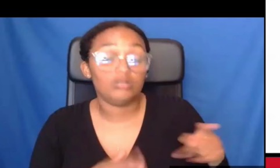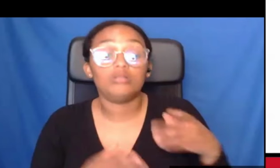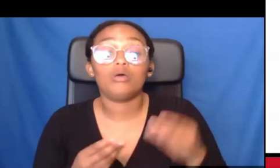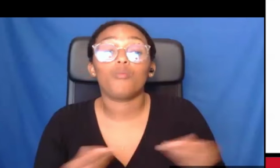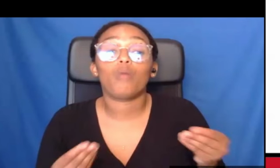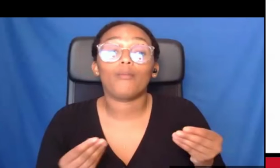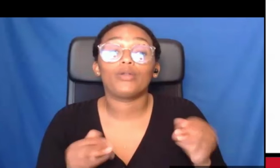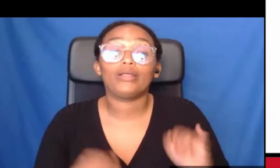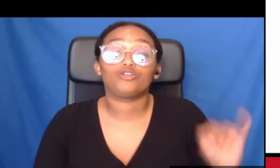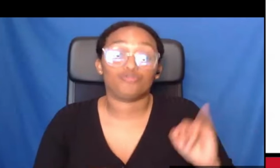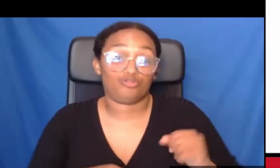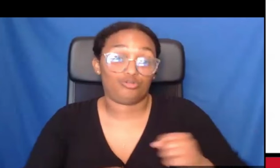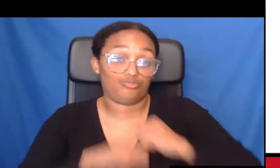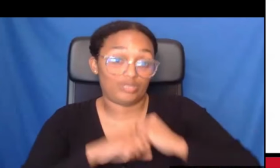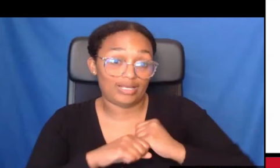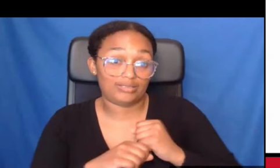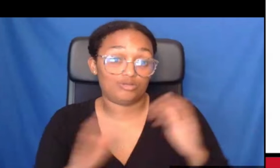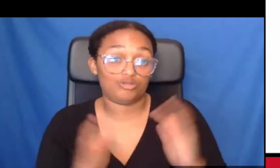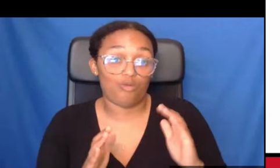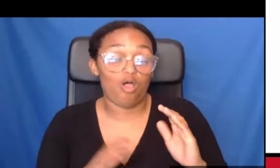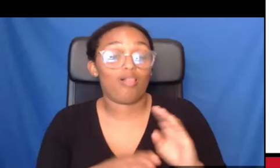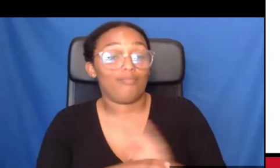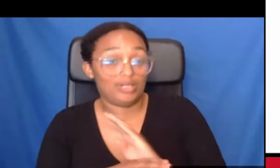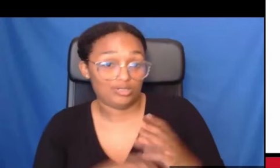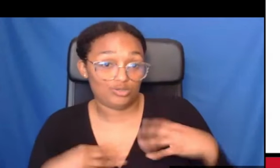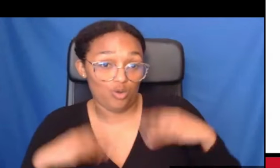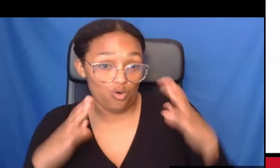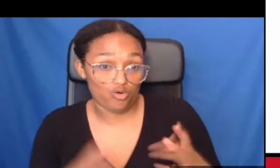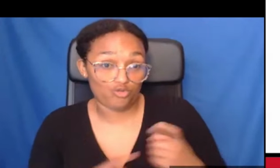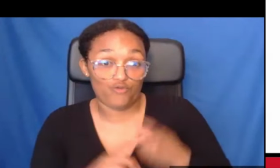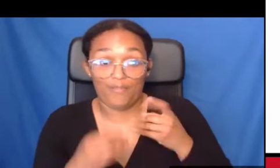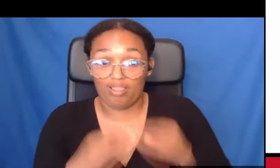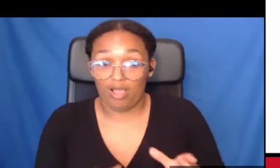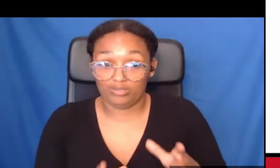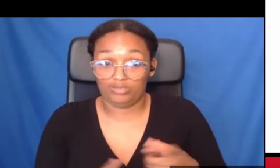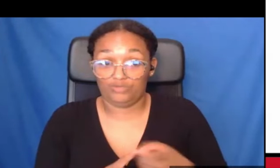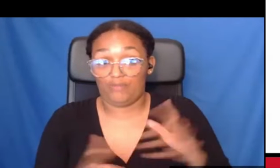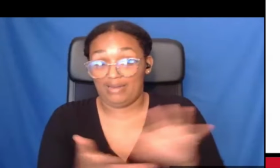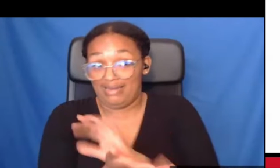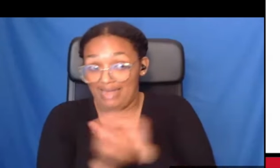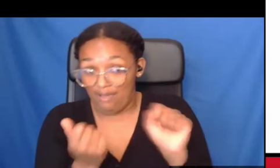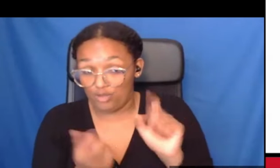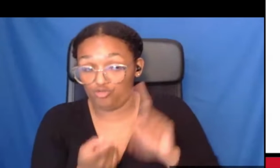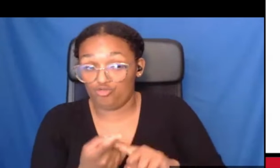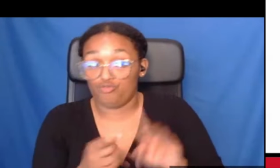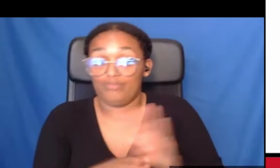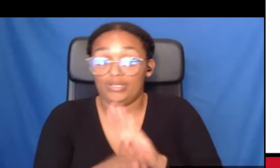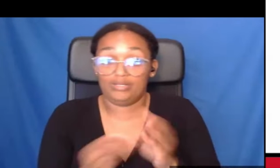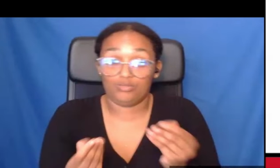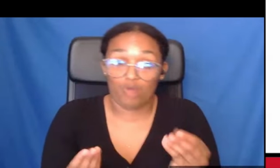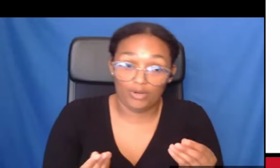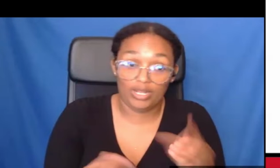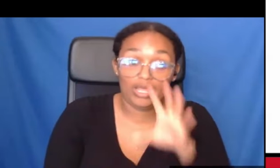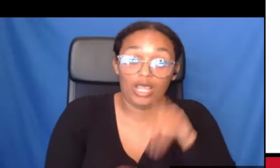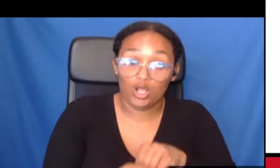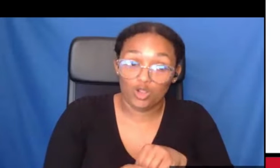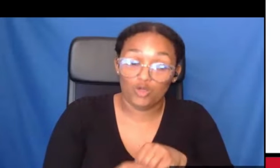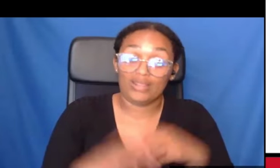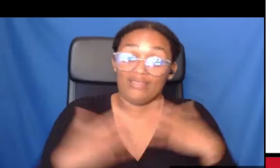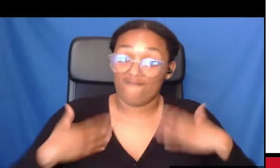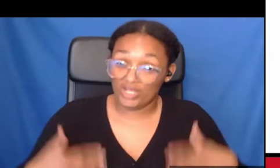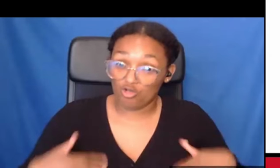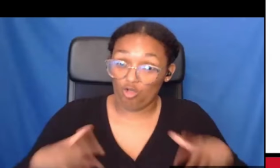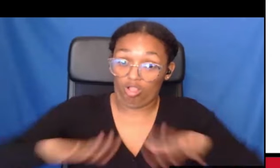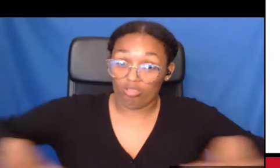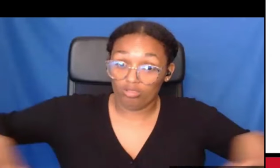business property, including the business's physical space or equipment. So you may or may not